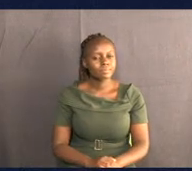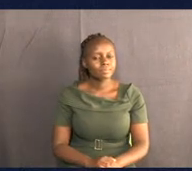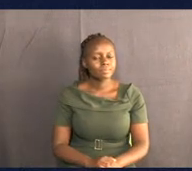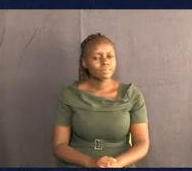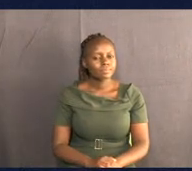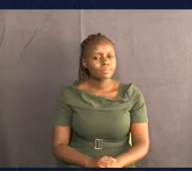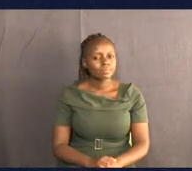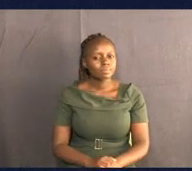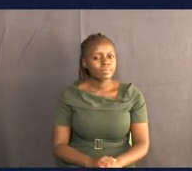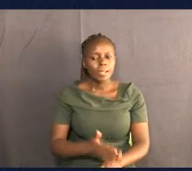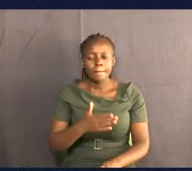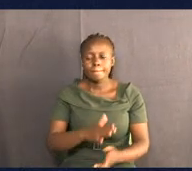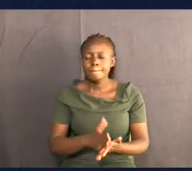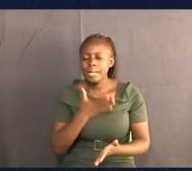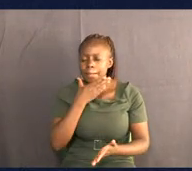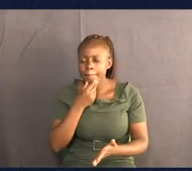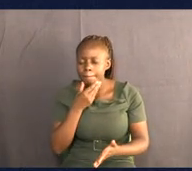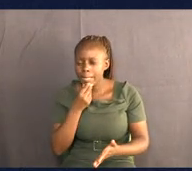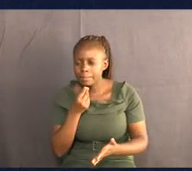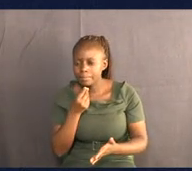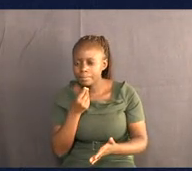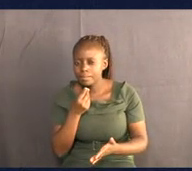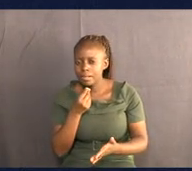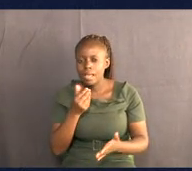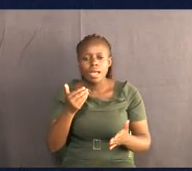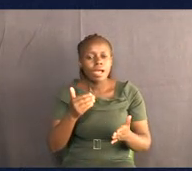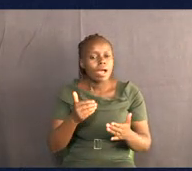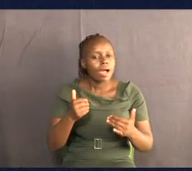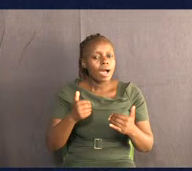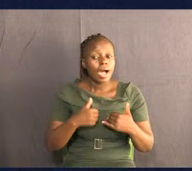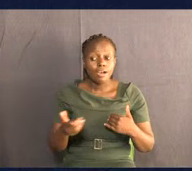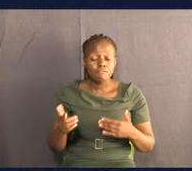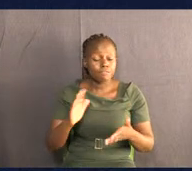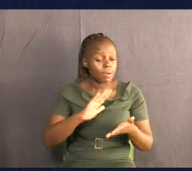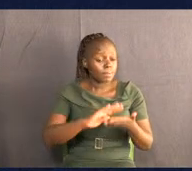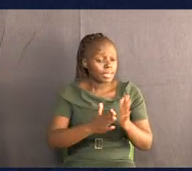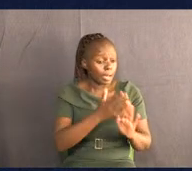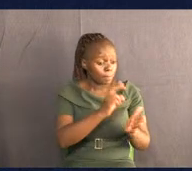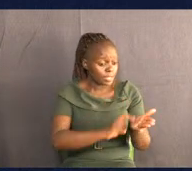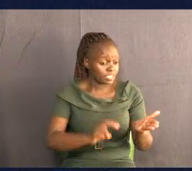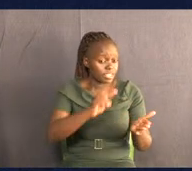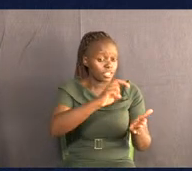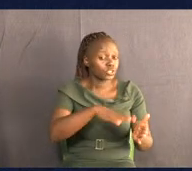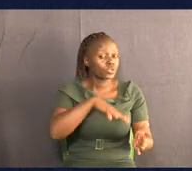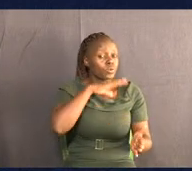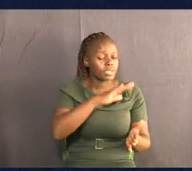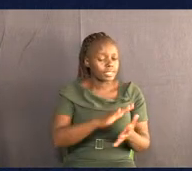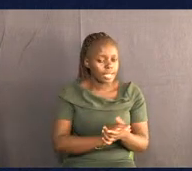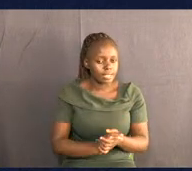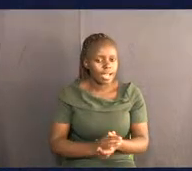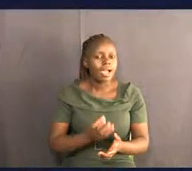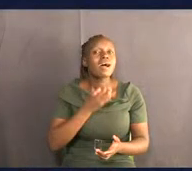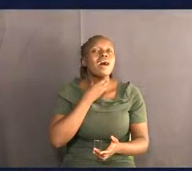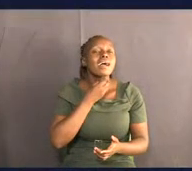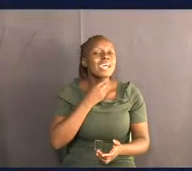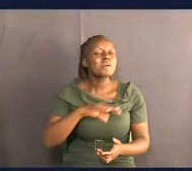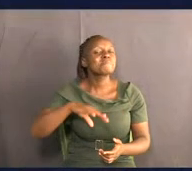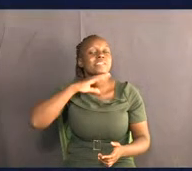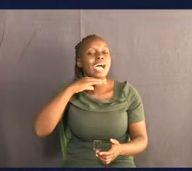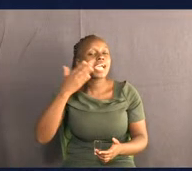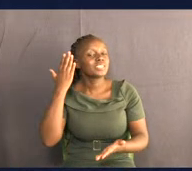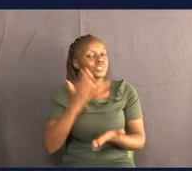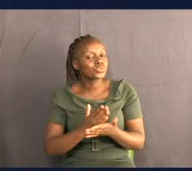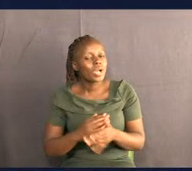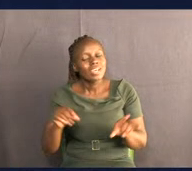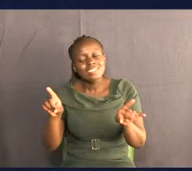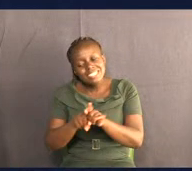For as by a man came death, by a man has also come the resurrection of the dead. For as in Adam all die, so